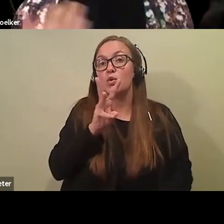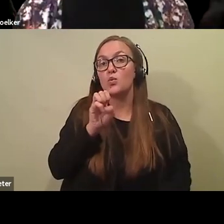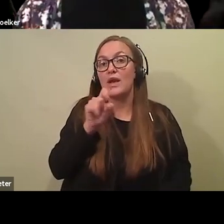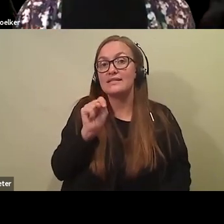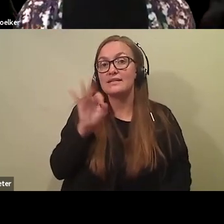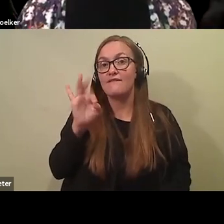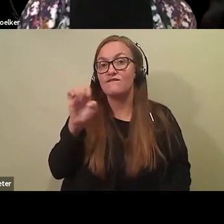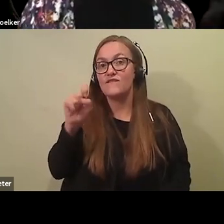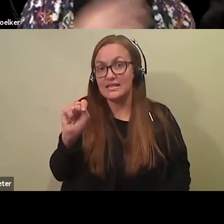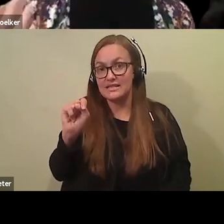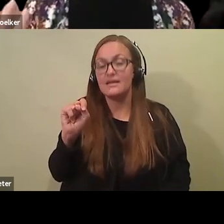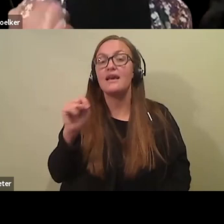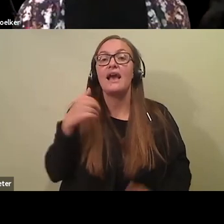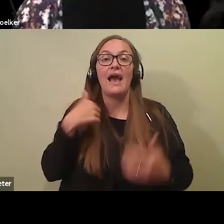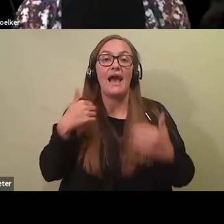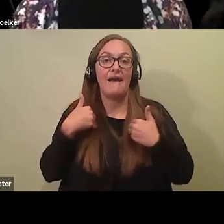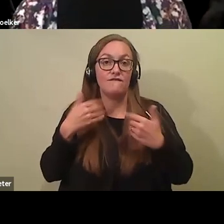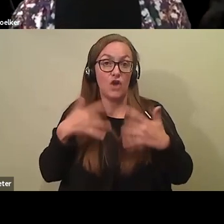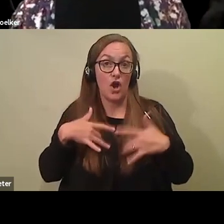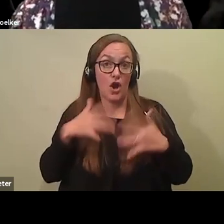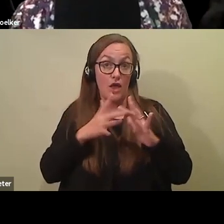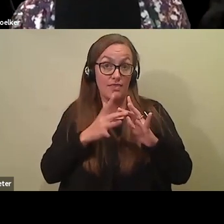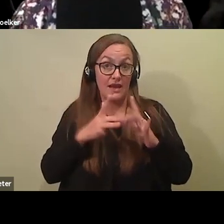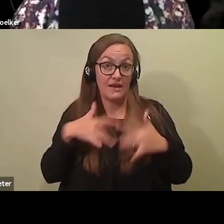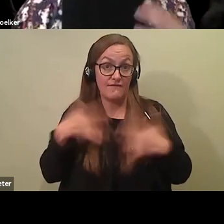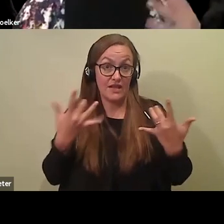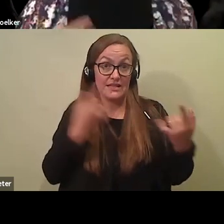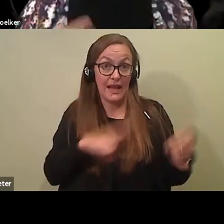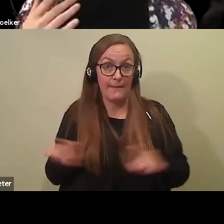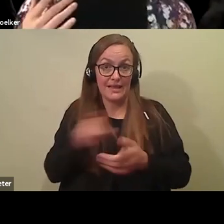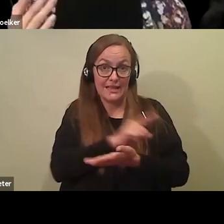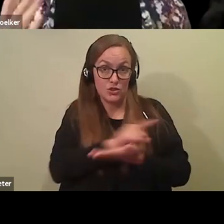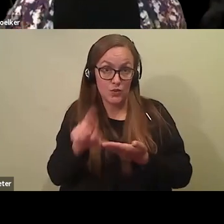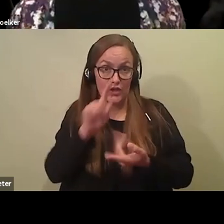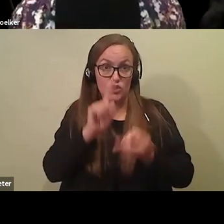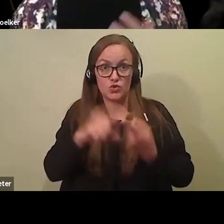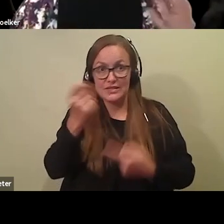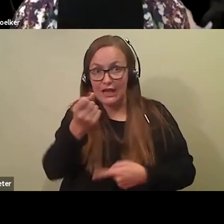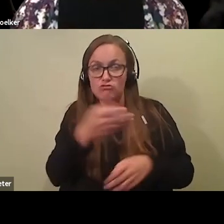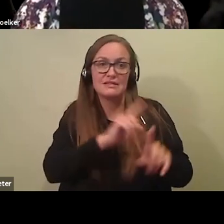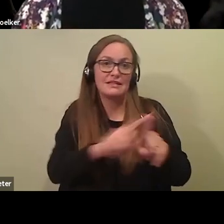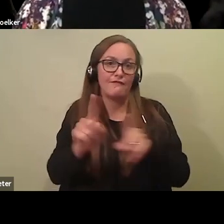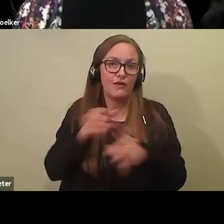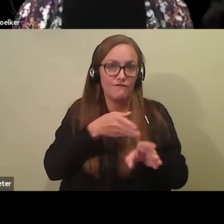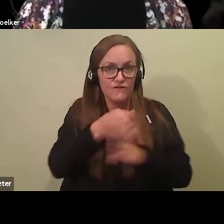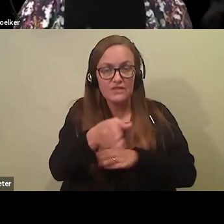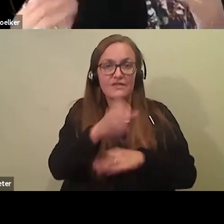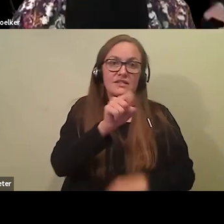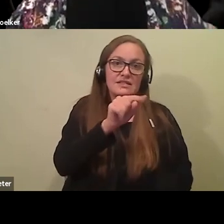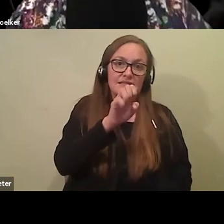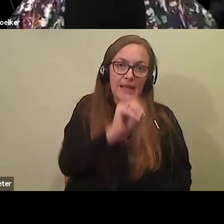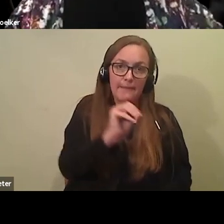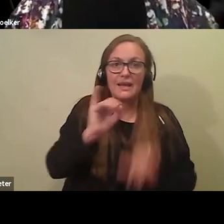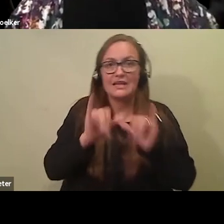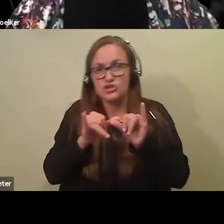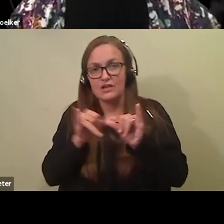online events happening this week through Saturday, October 3rd, all in different fields of STEM, engineering, and science